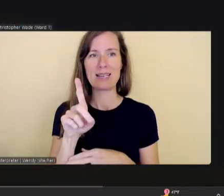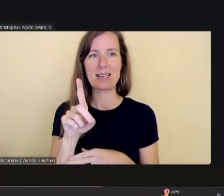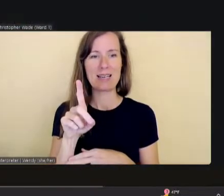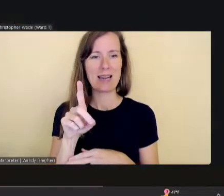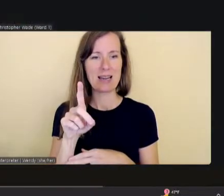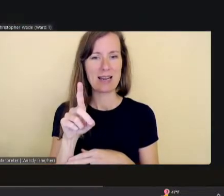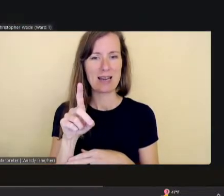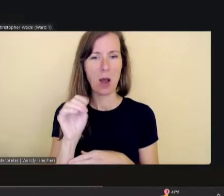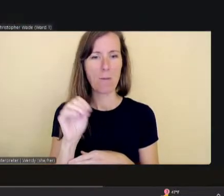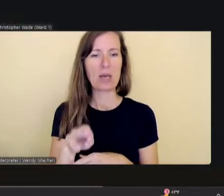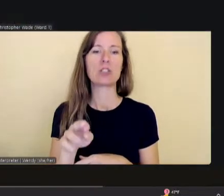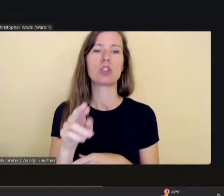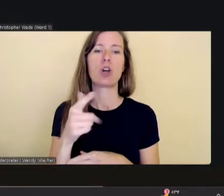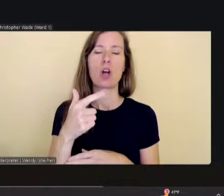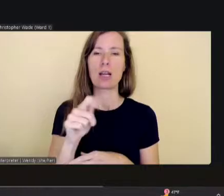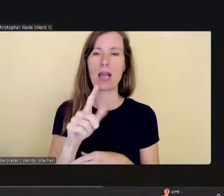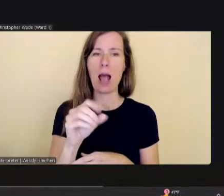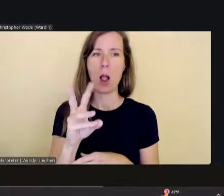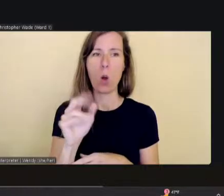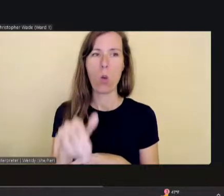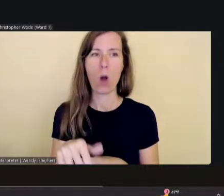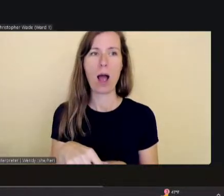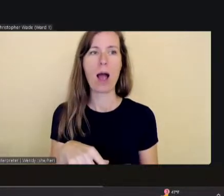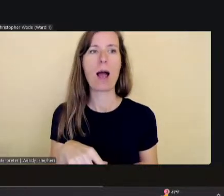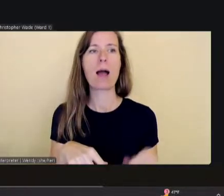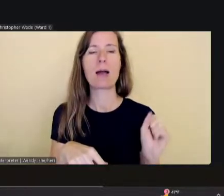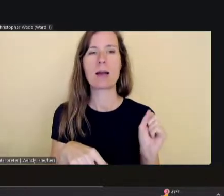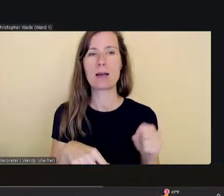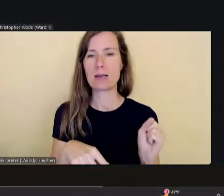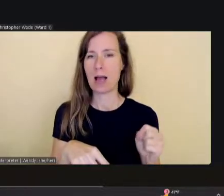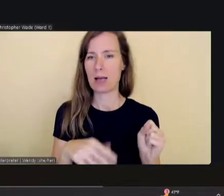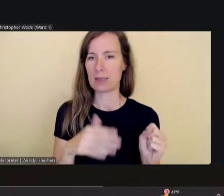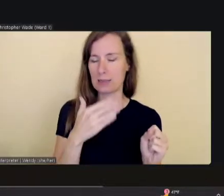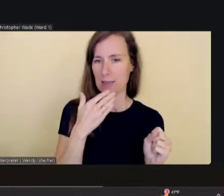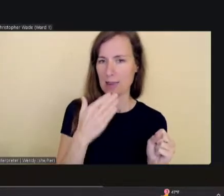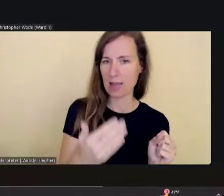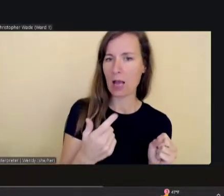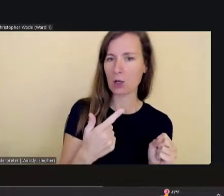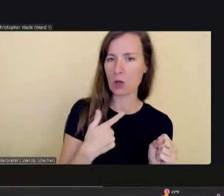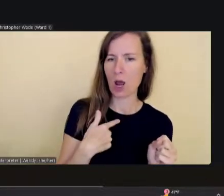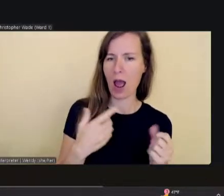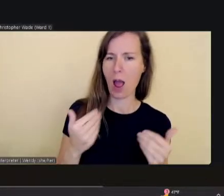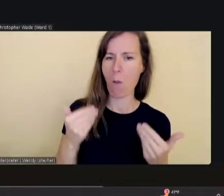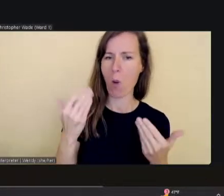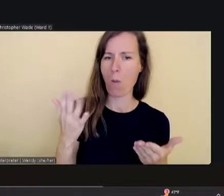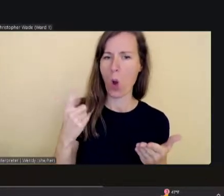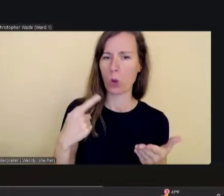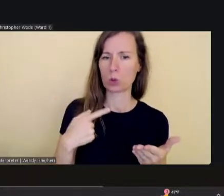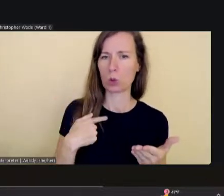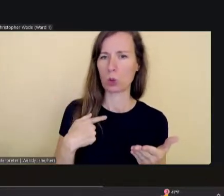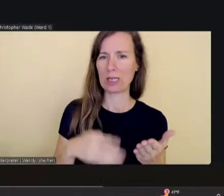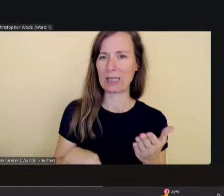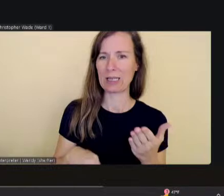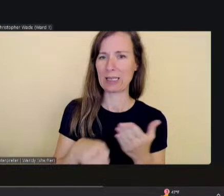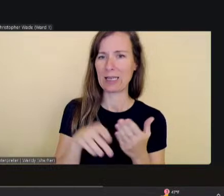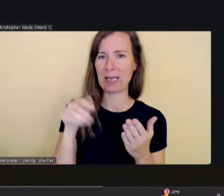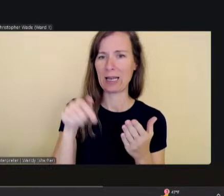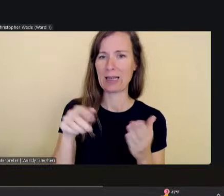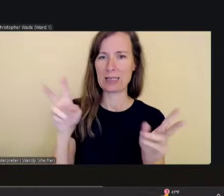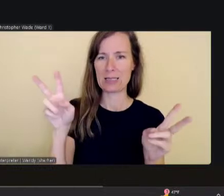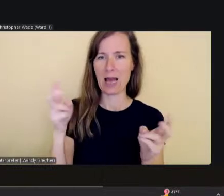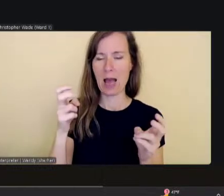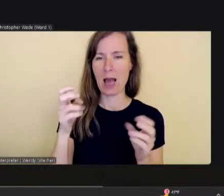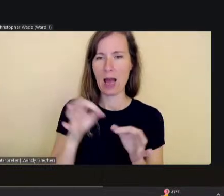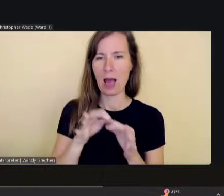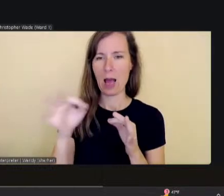going to propose is that we kick this to the December town meeting. The deputy chief and the lieutenant